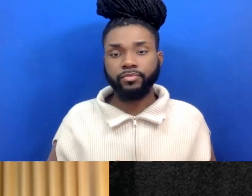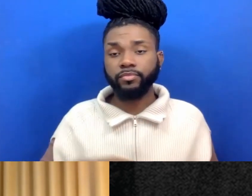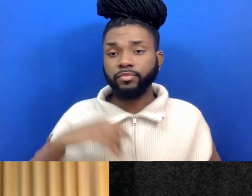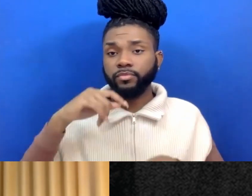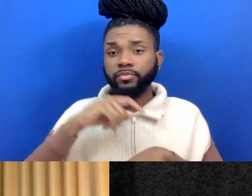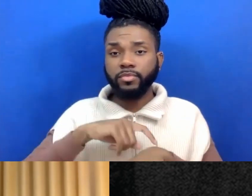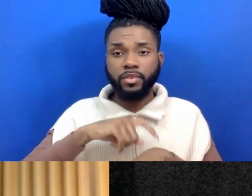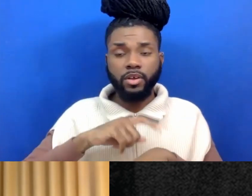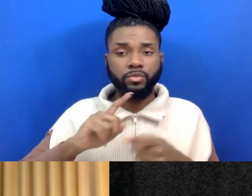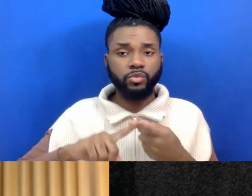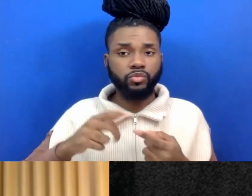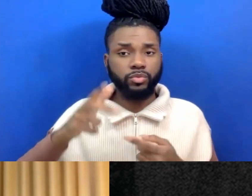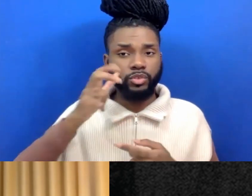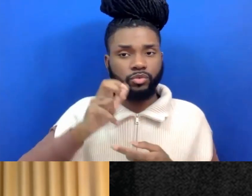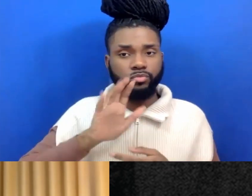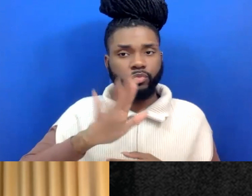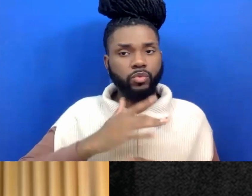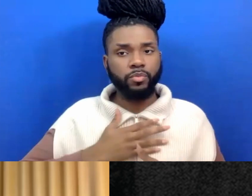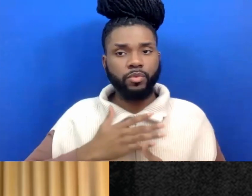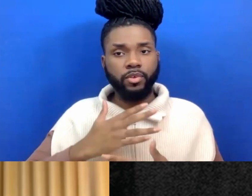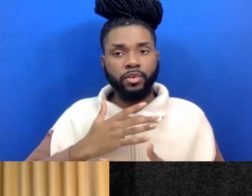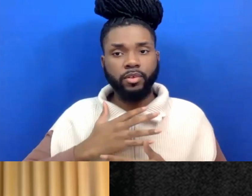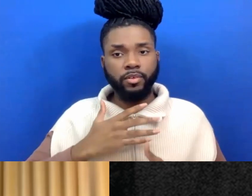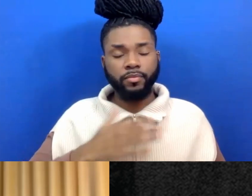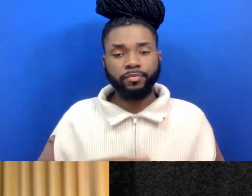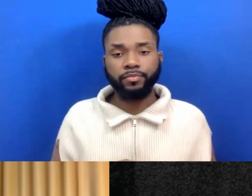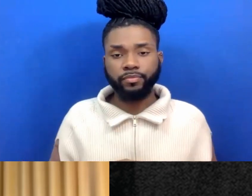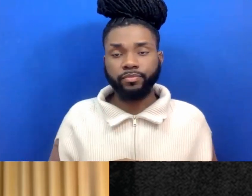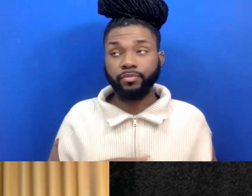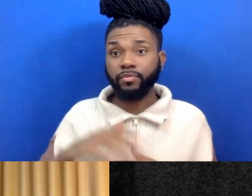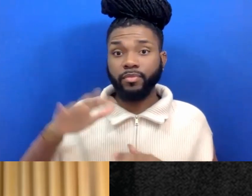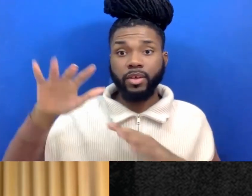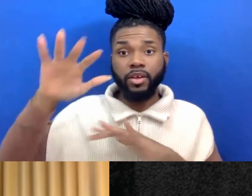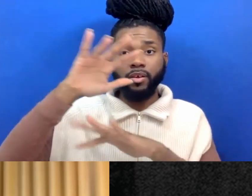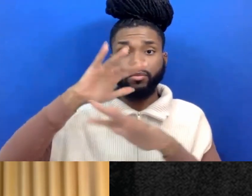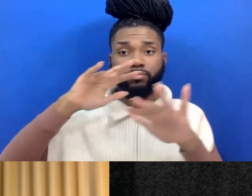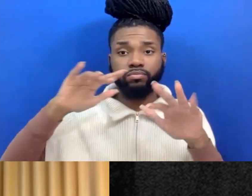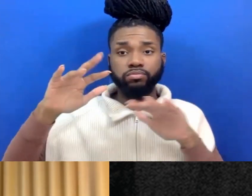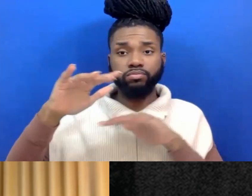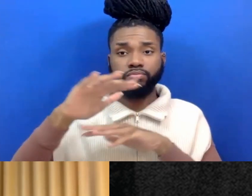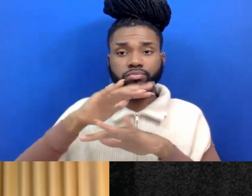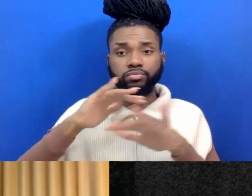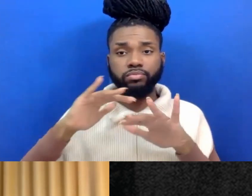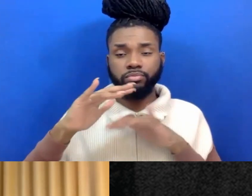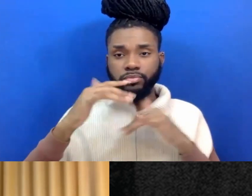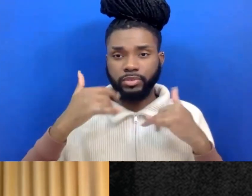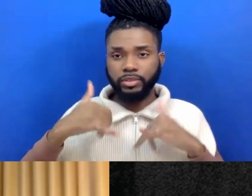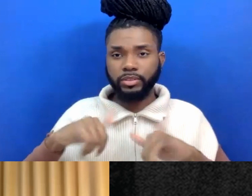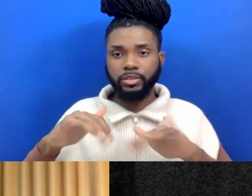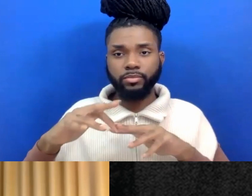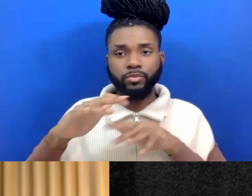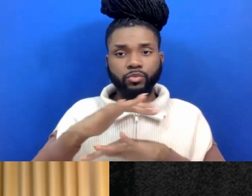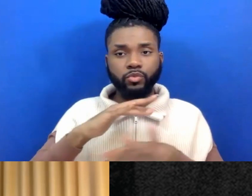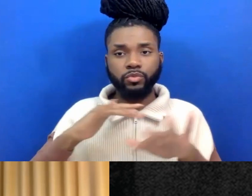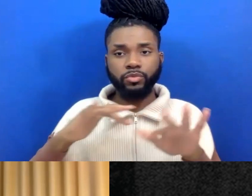to hear one's own breath, the movement of air, still moving,